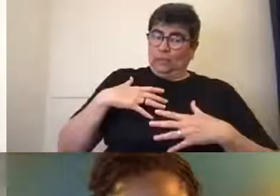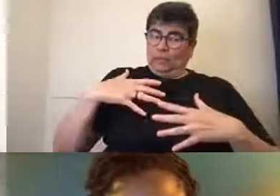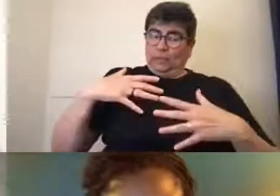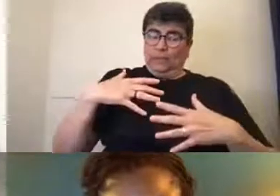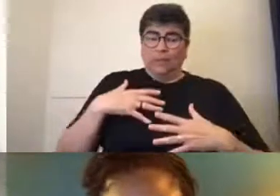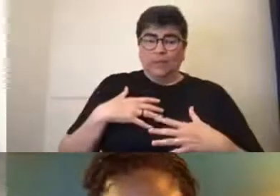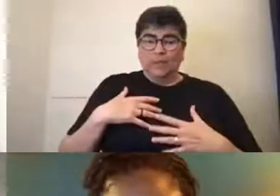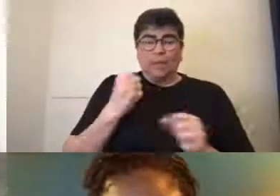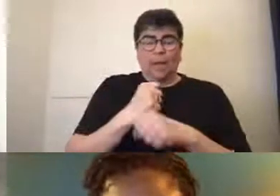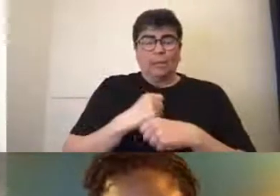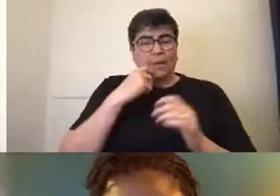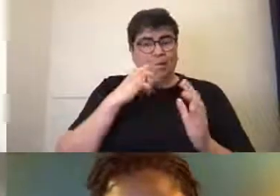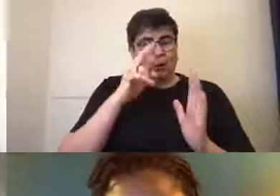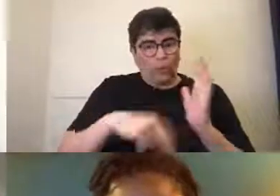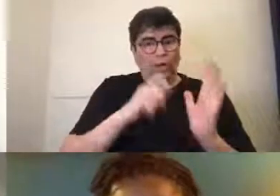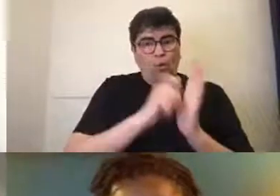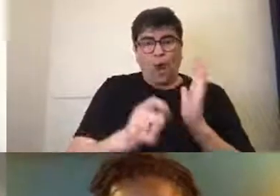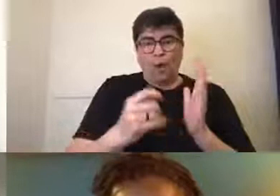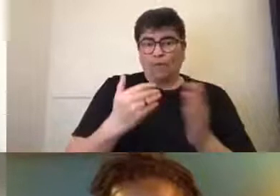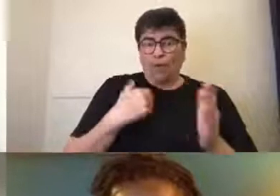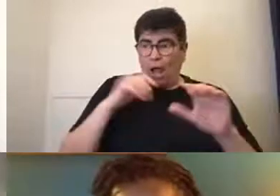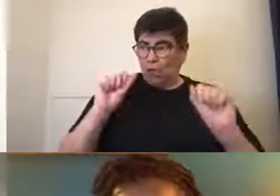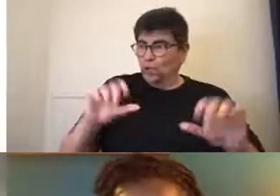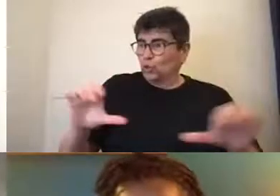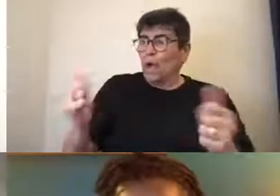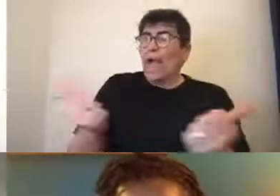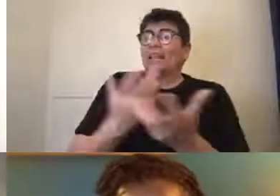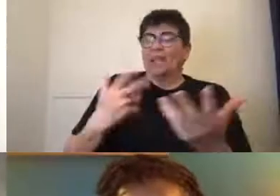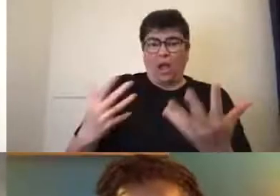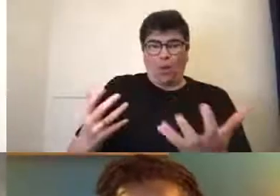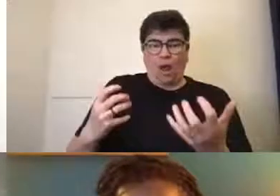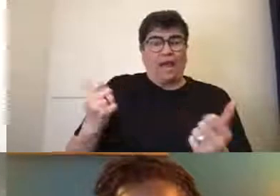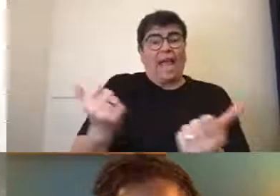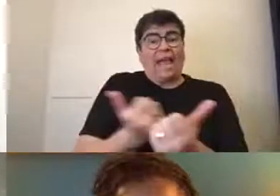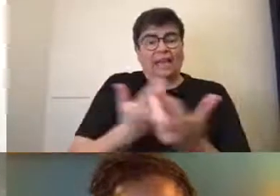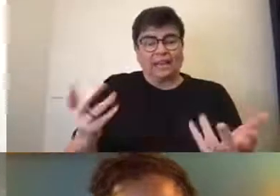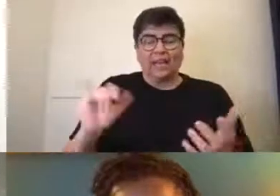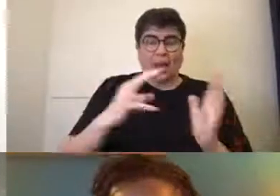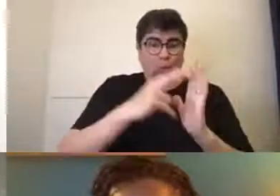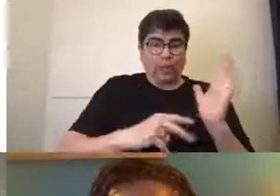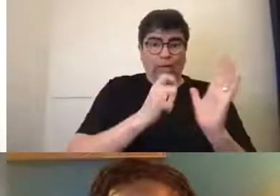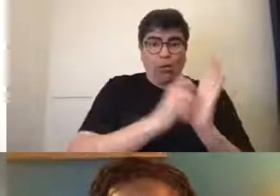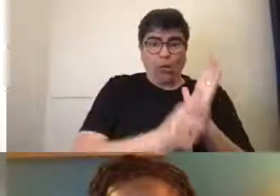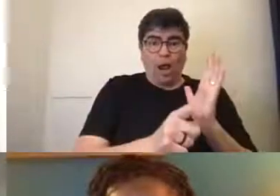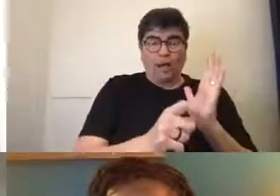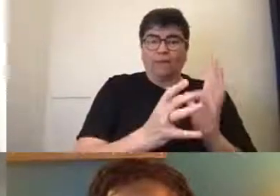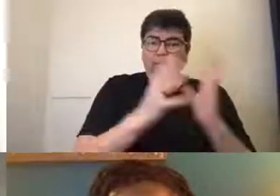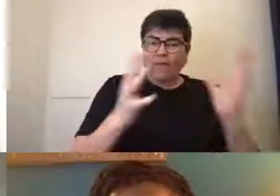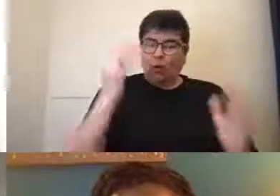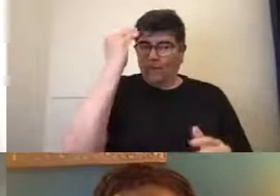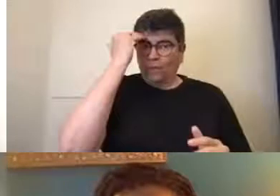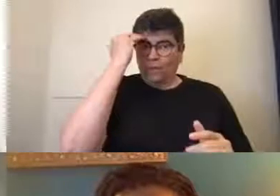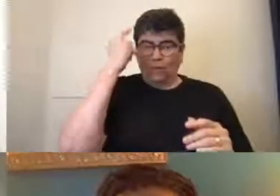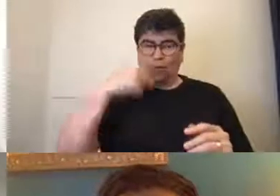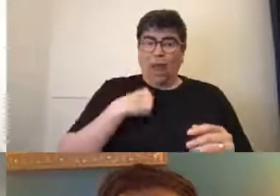you know, made me read and write before I could do anything I wanted to do, anything. So like reading and writing were very familiar to me. And I'm